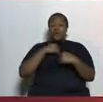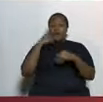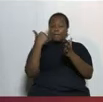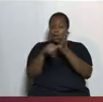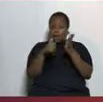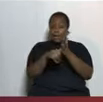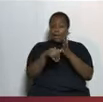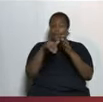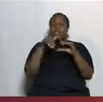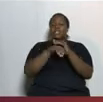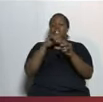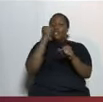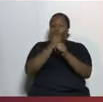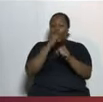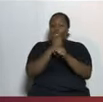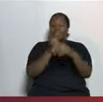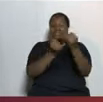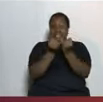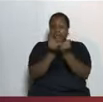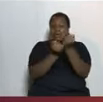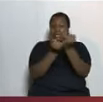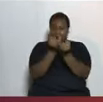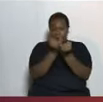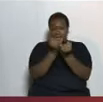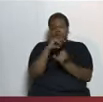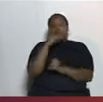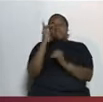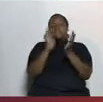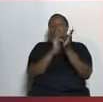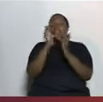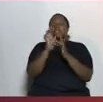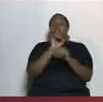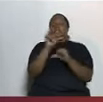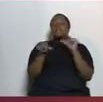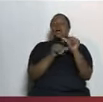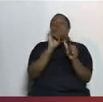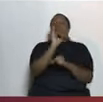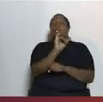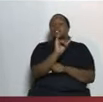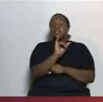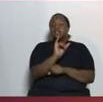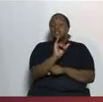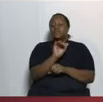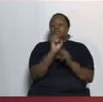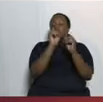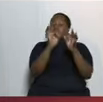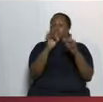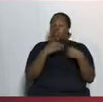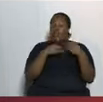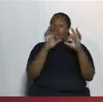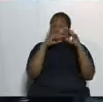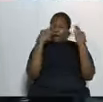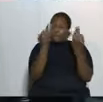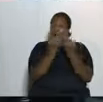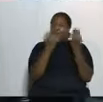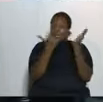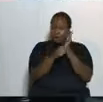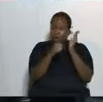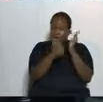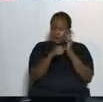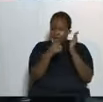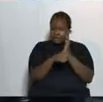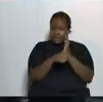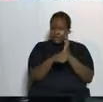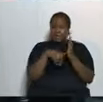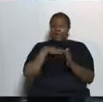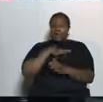na changamoto ya kufanya kazi kwa sabato, tell Jesus about it. Mwambie Yesu habari hiyo. If you have family problems, kama una changamoto ya